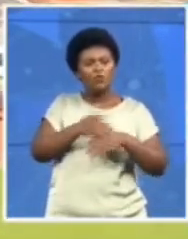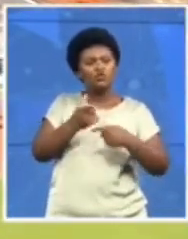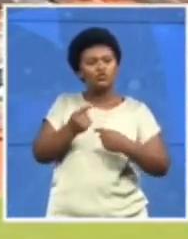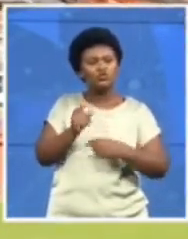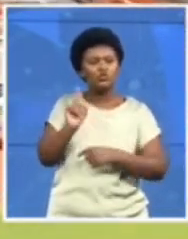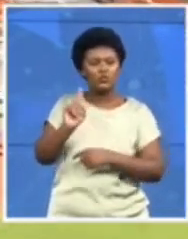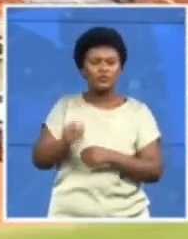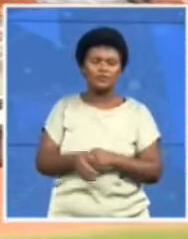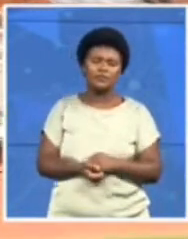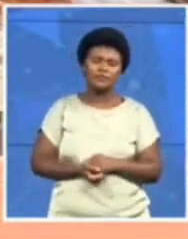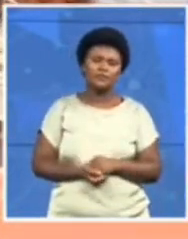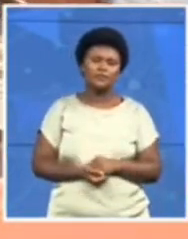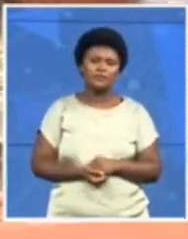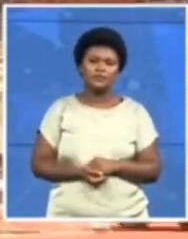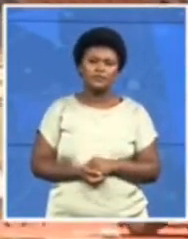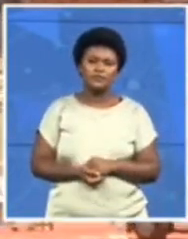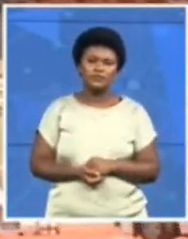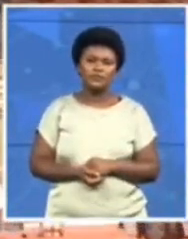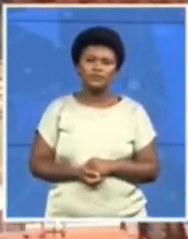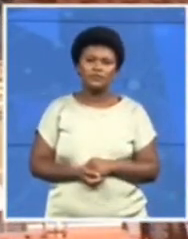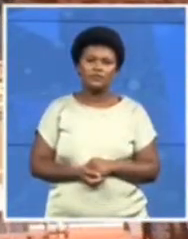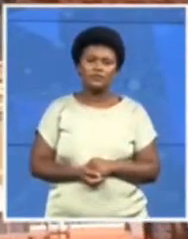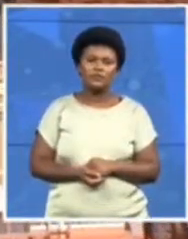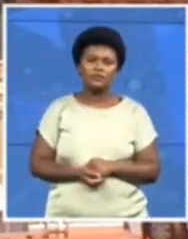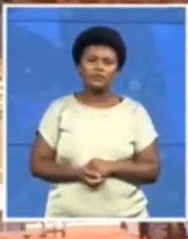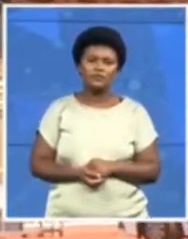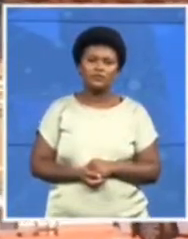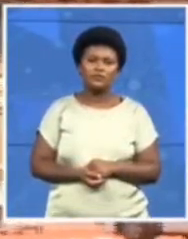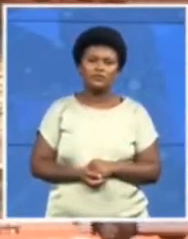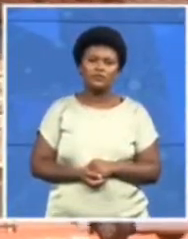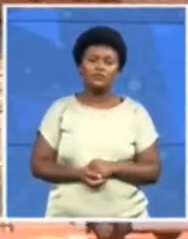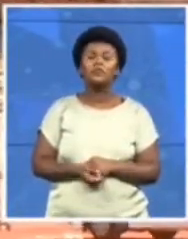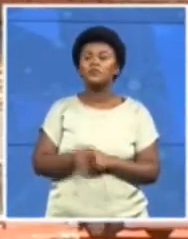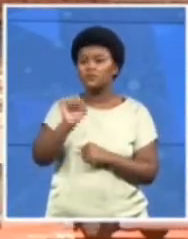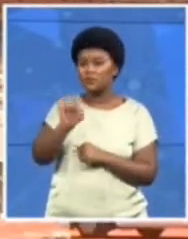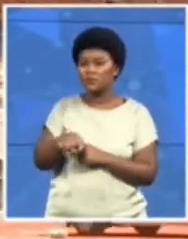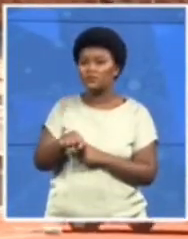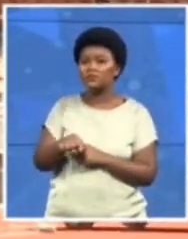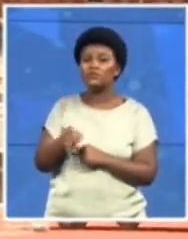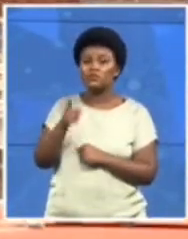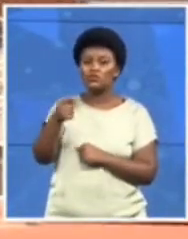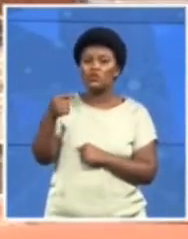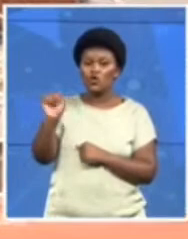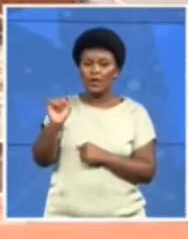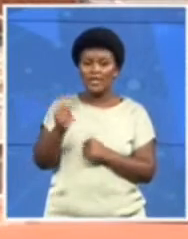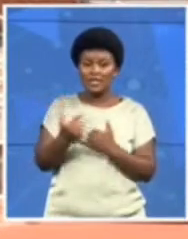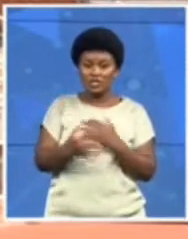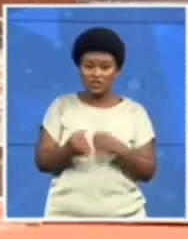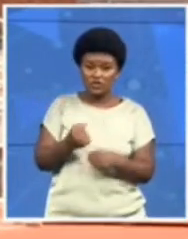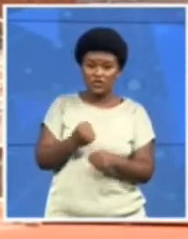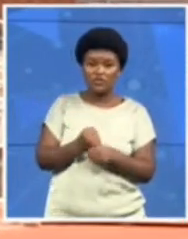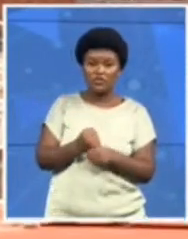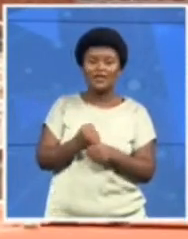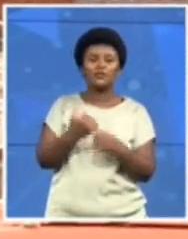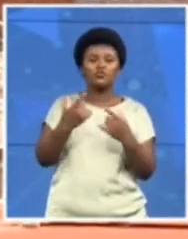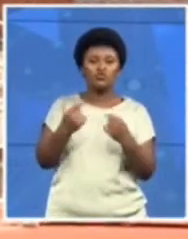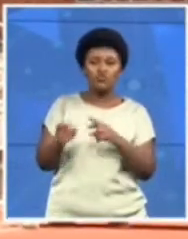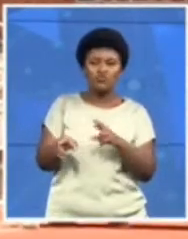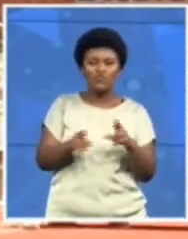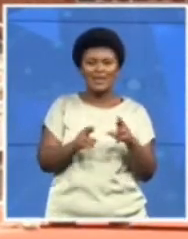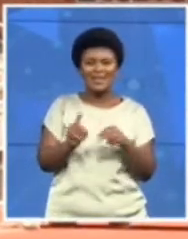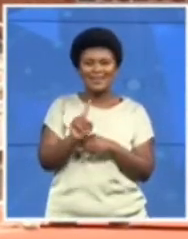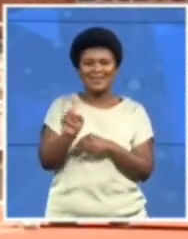Indeed, you are correct that this confirms the state of our state of readiness. The national